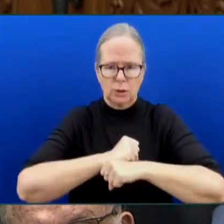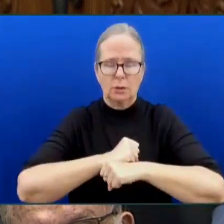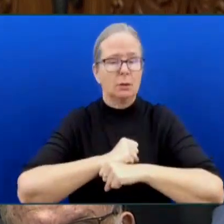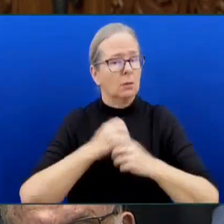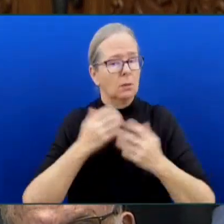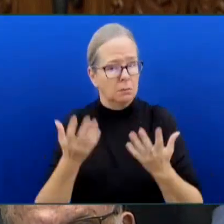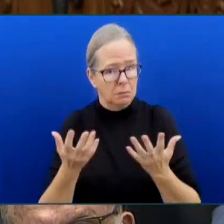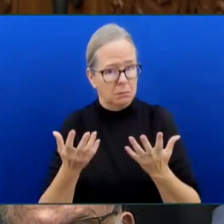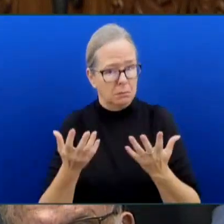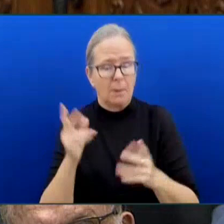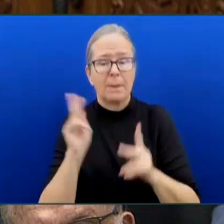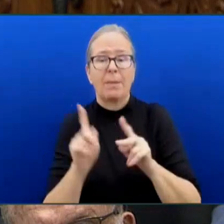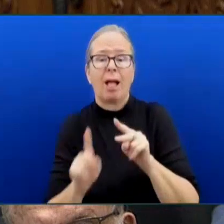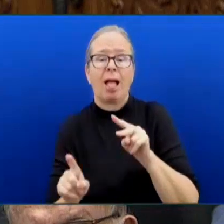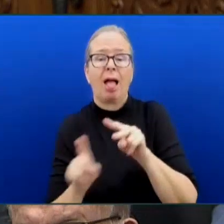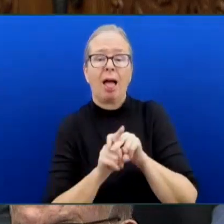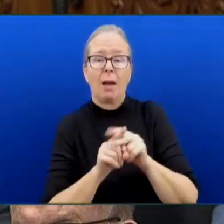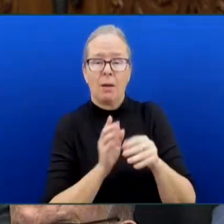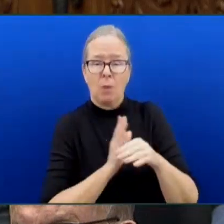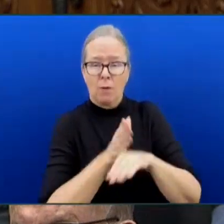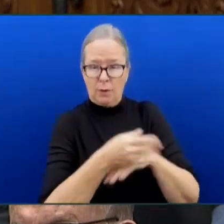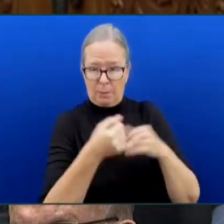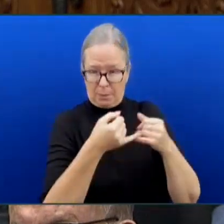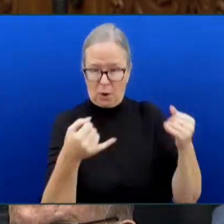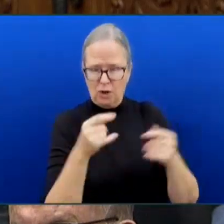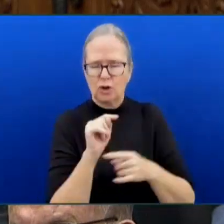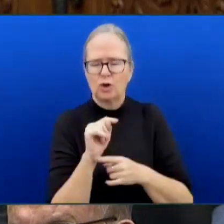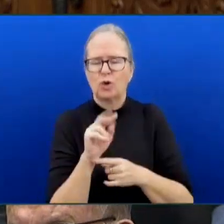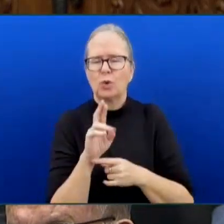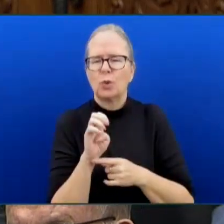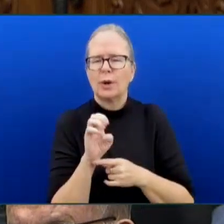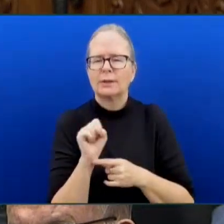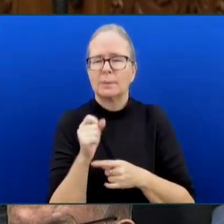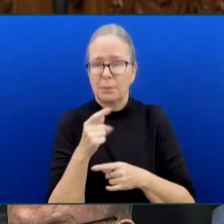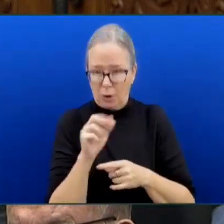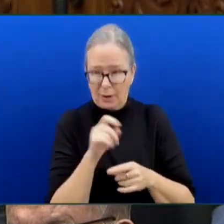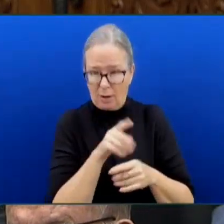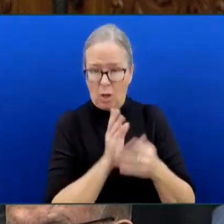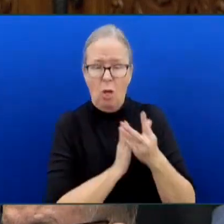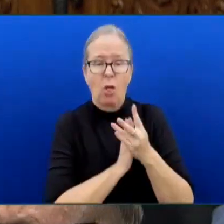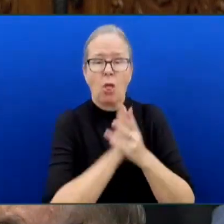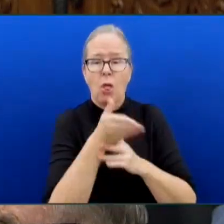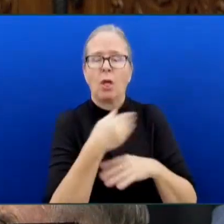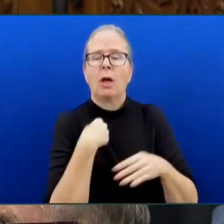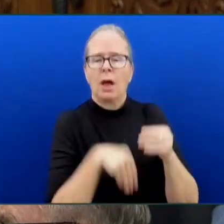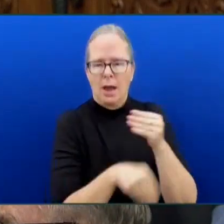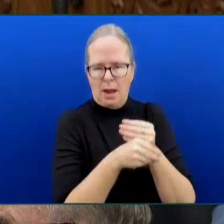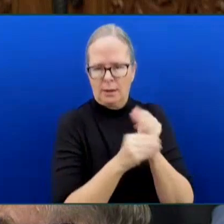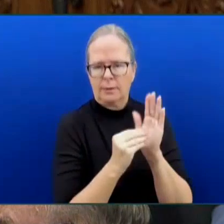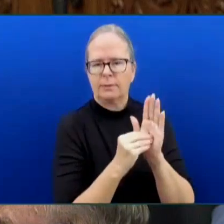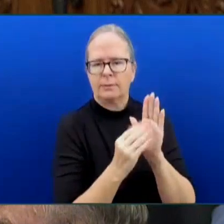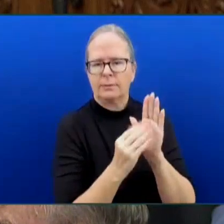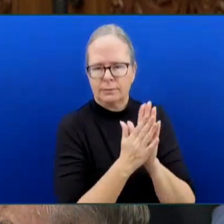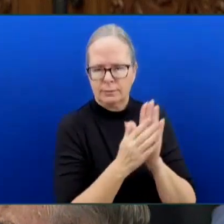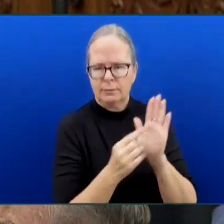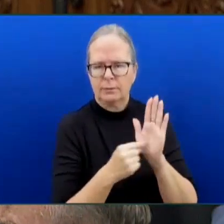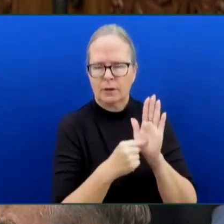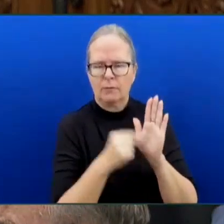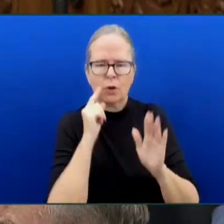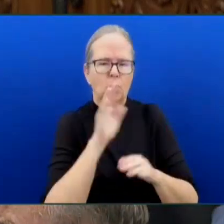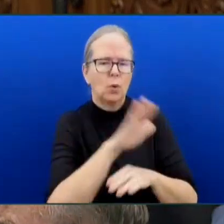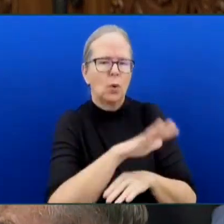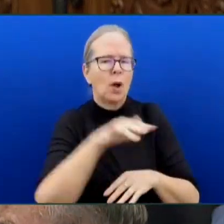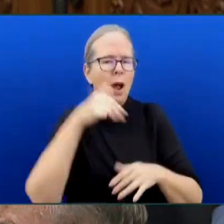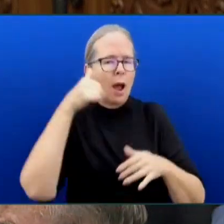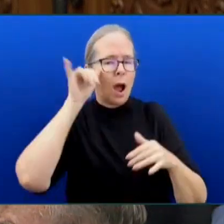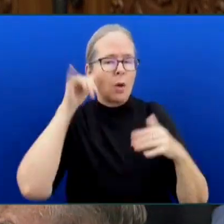explicitly include livestock buildings. We will continue to take action to support the safety